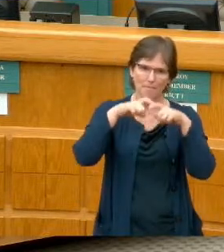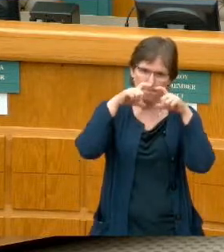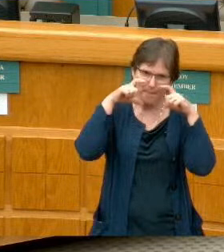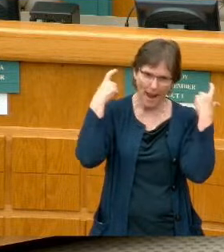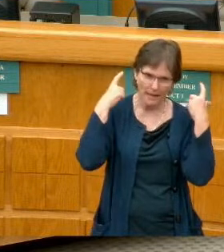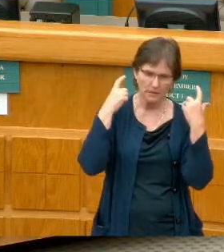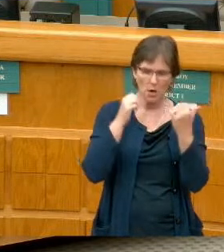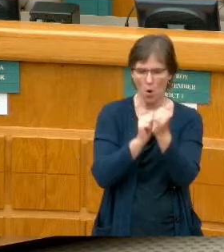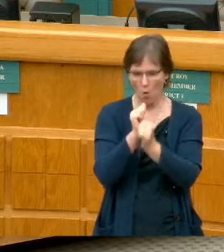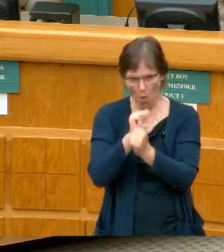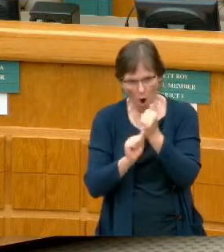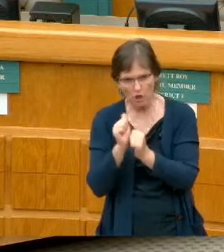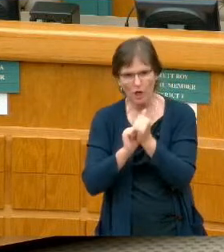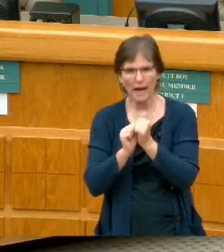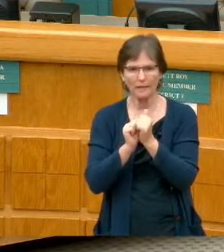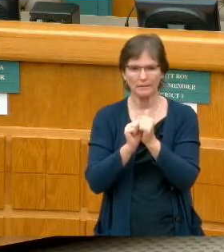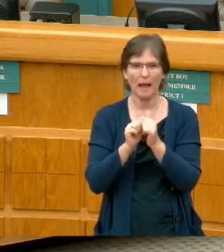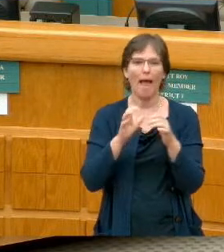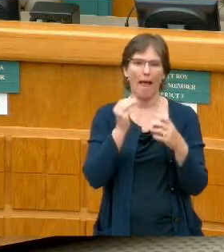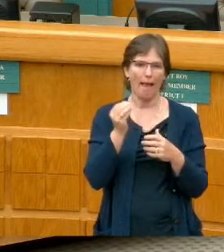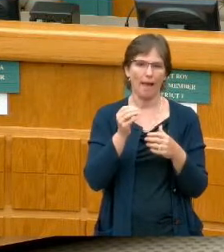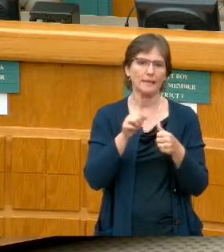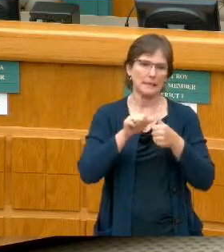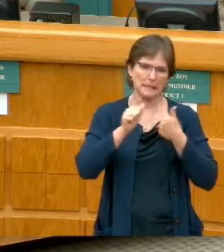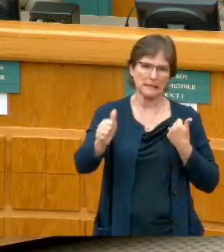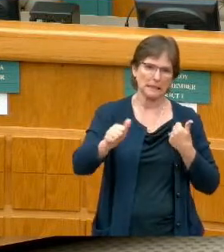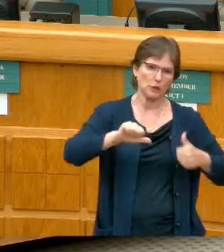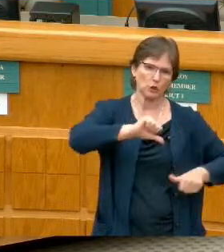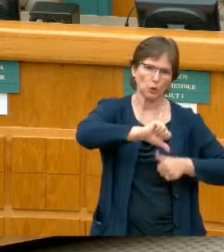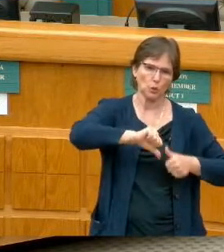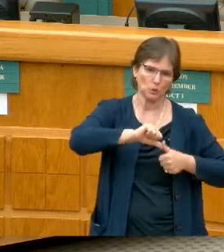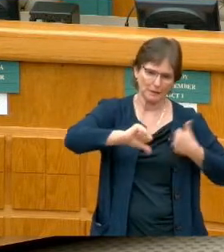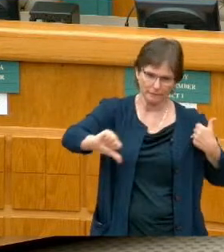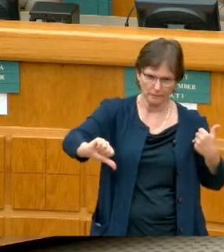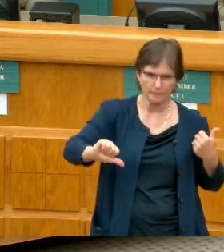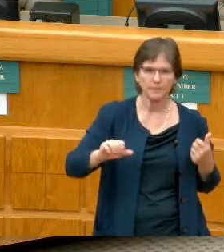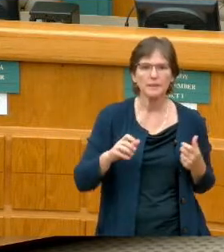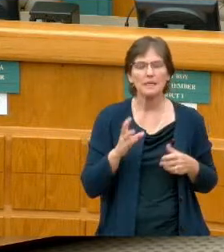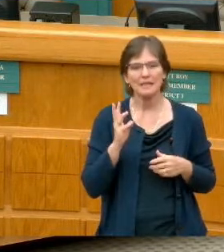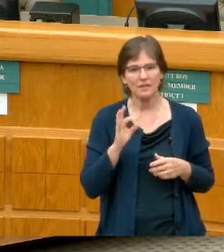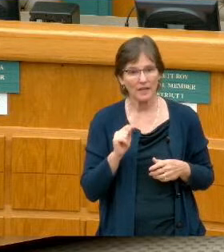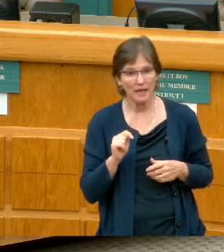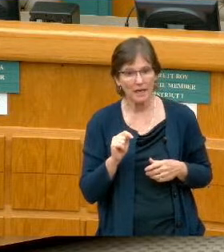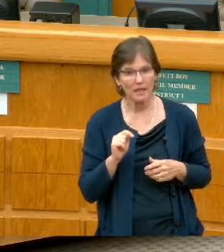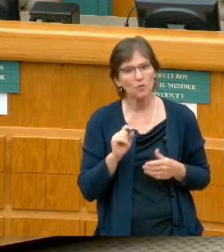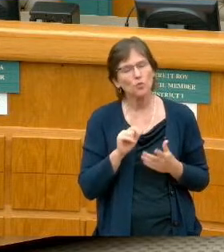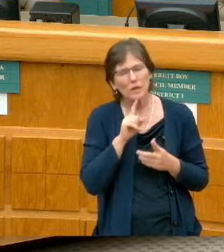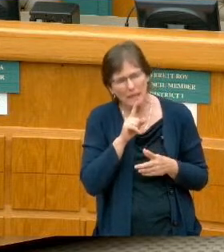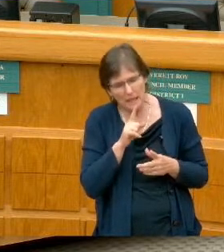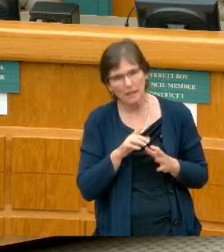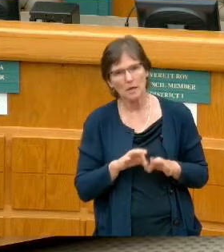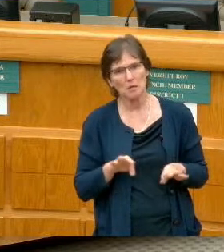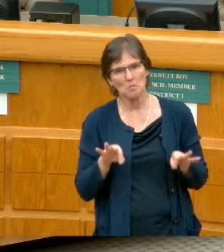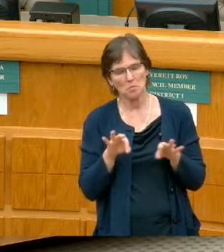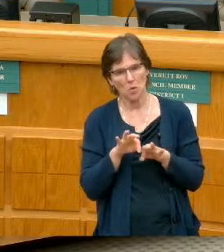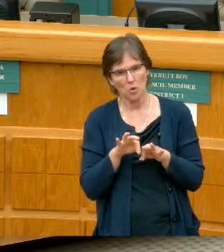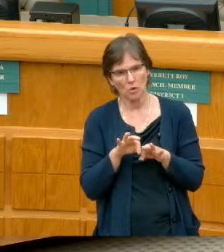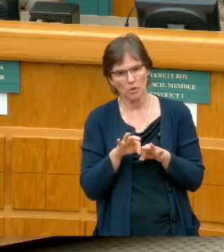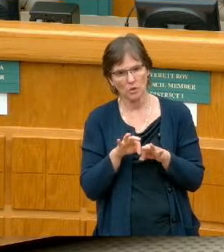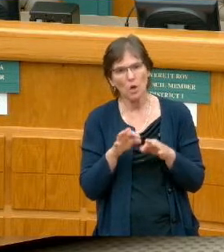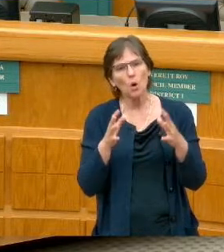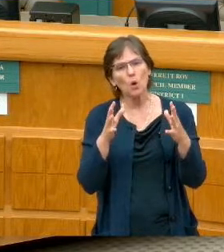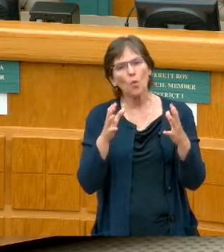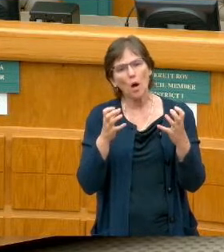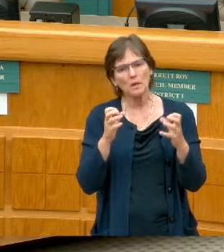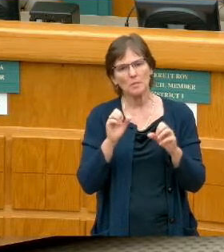very clear the governor wants to make sure that we can be able to use these new orders in a way that makes our